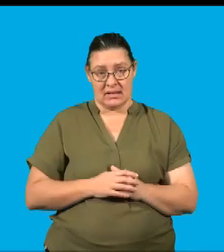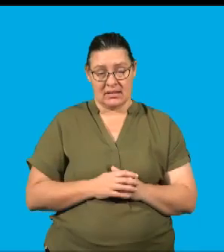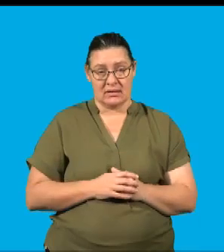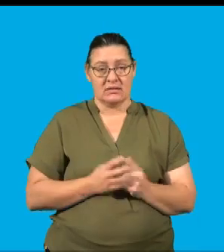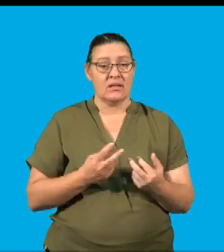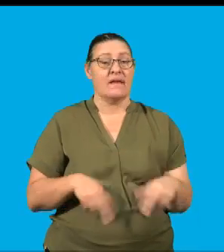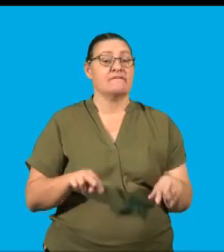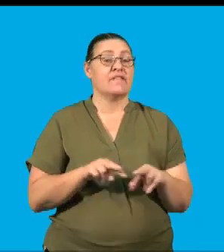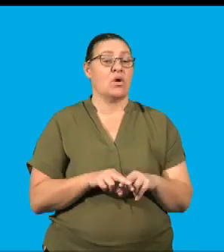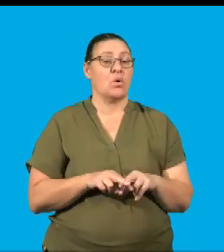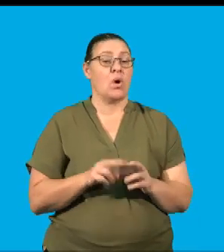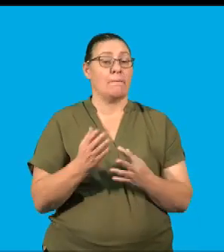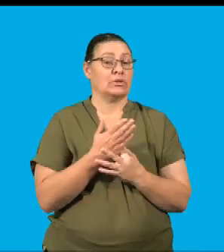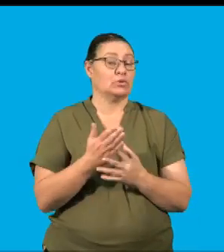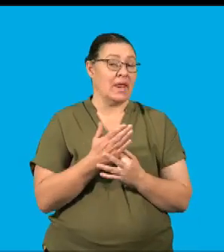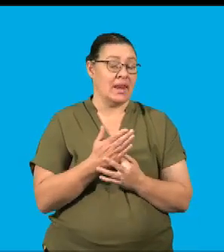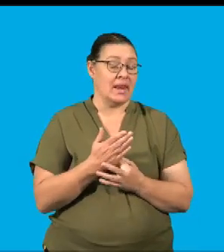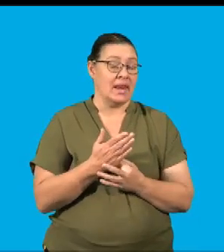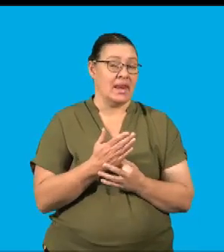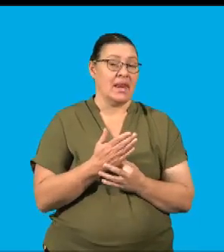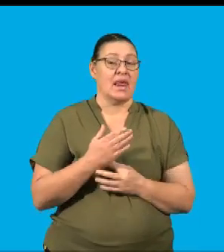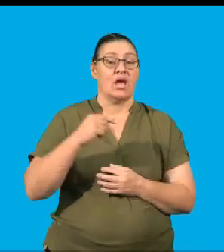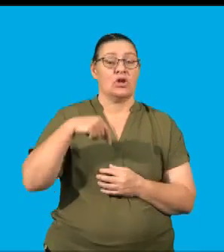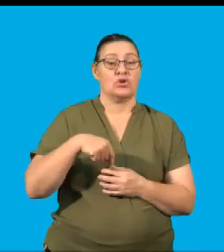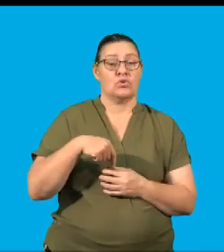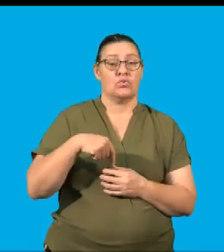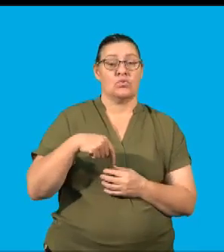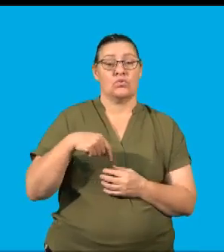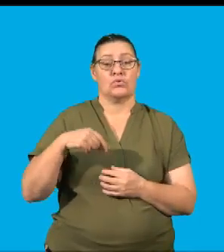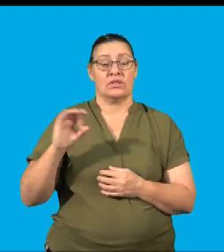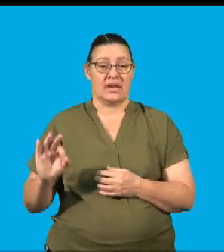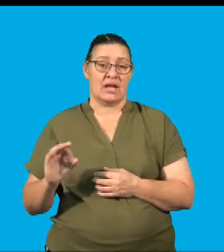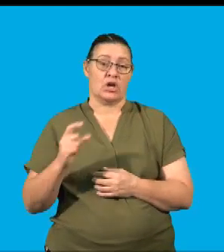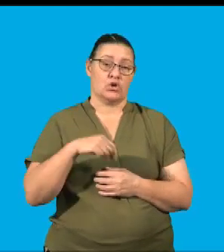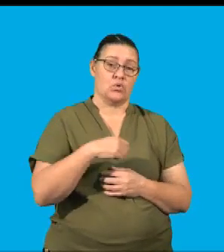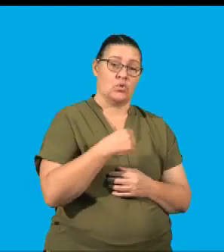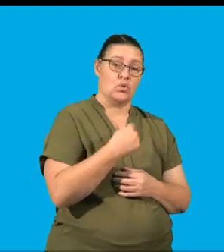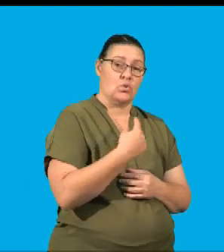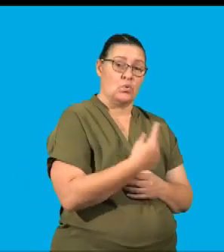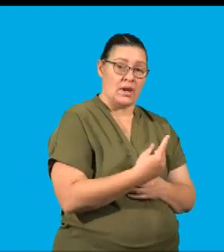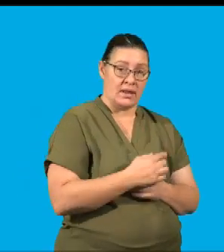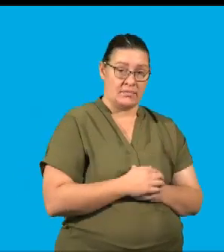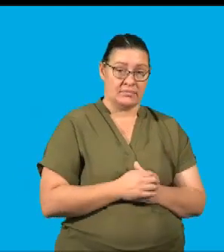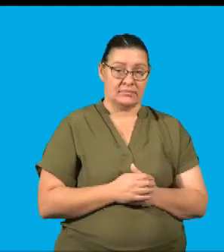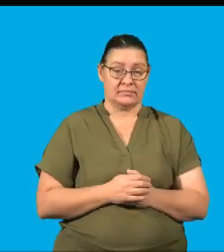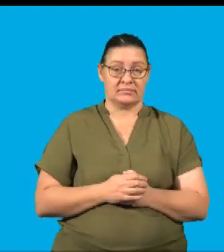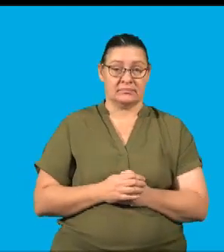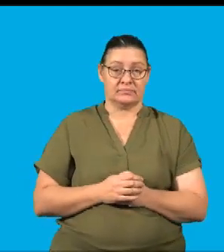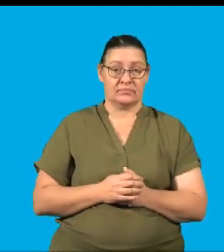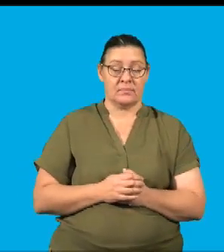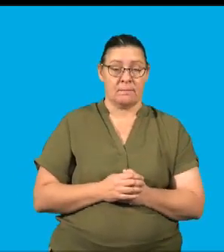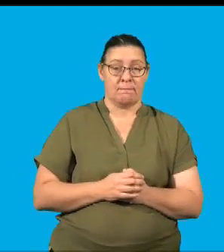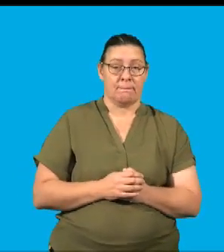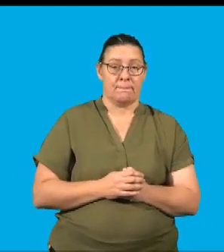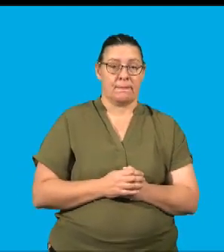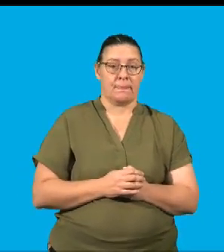lower quartile. The value that lies between the upper quartile, this is upper quartile Q3